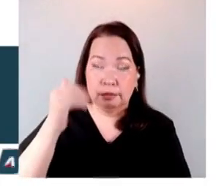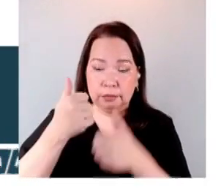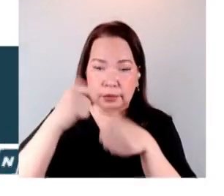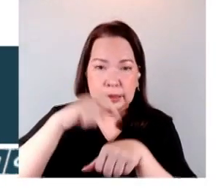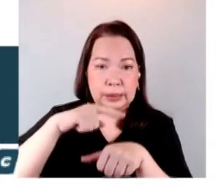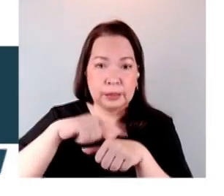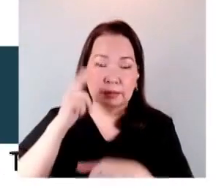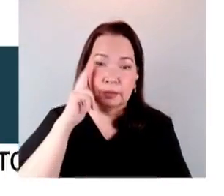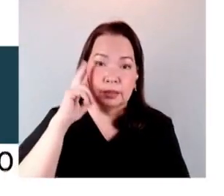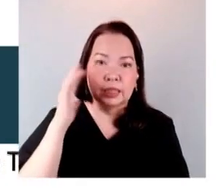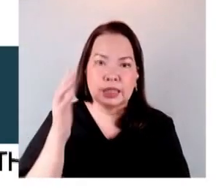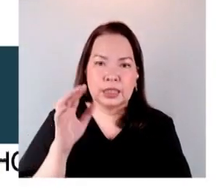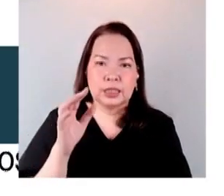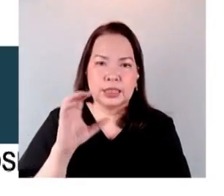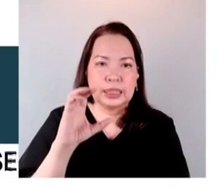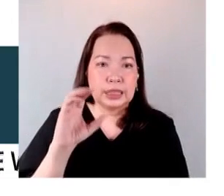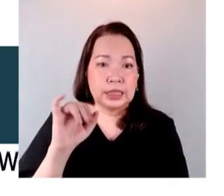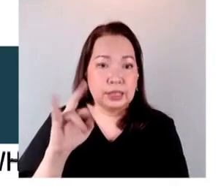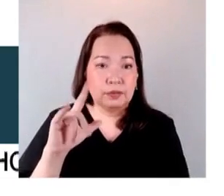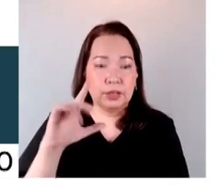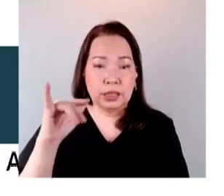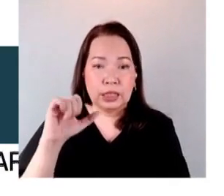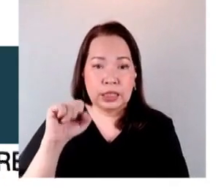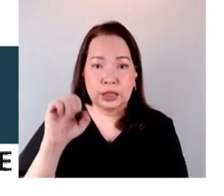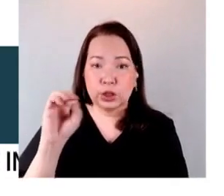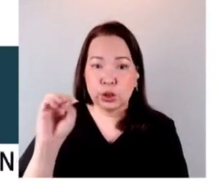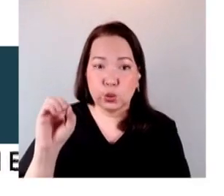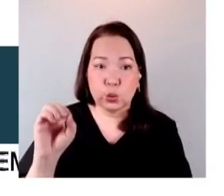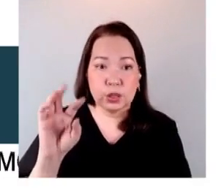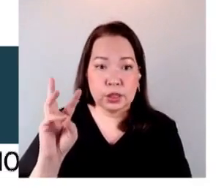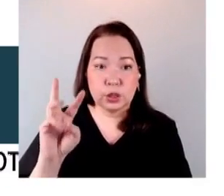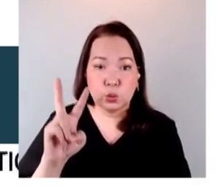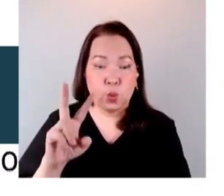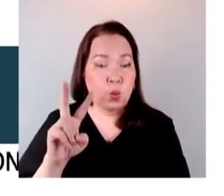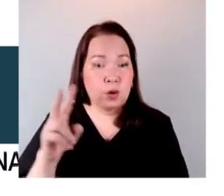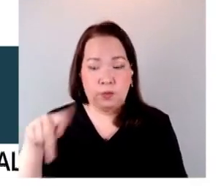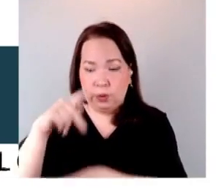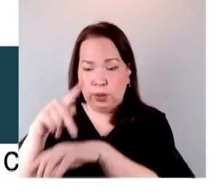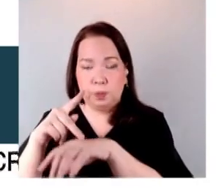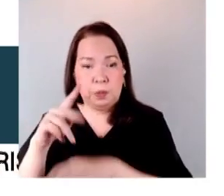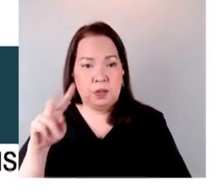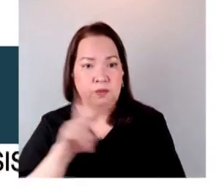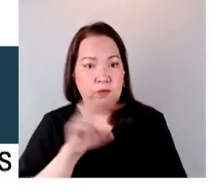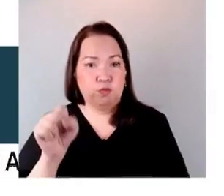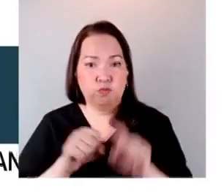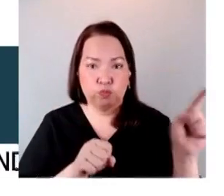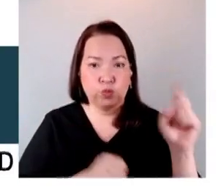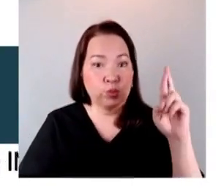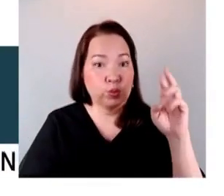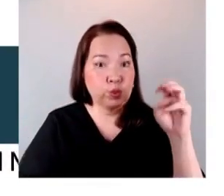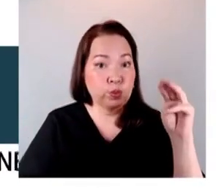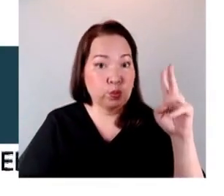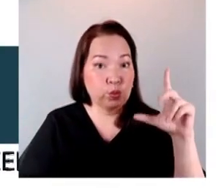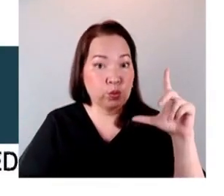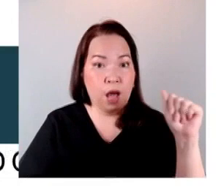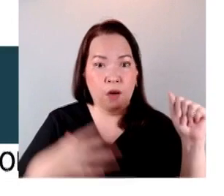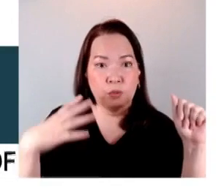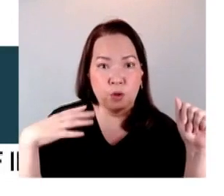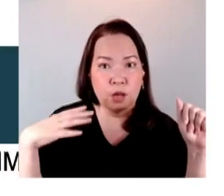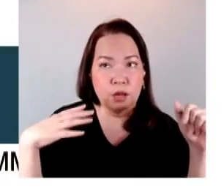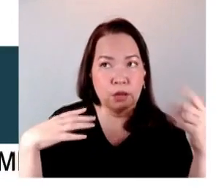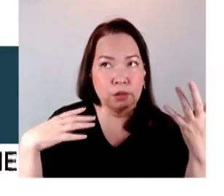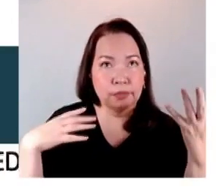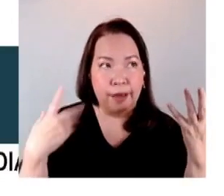case 0062, Republic of the Philippines versus Remulla, as one of the pending cases in the Sandigan